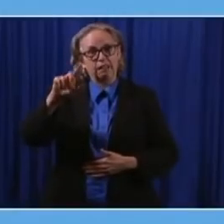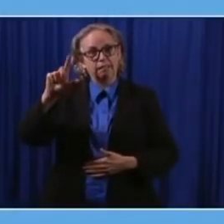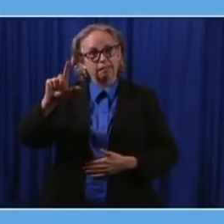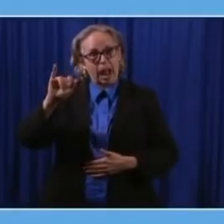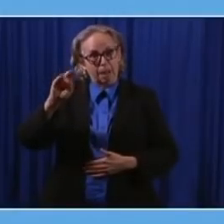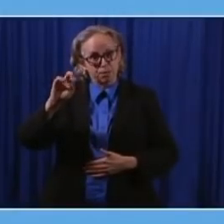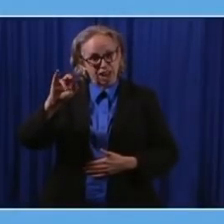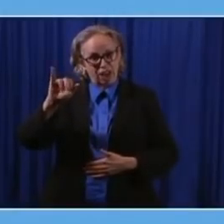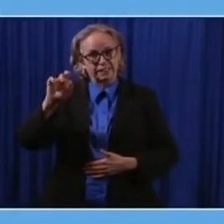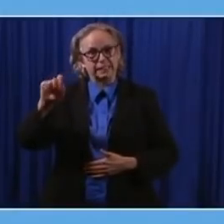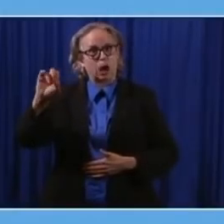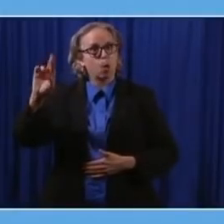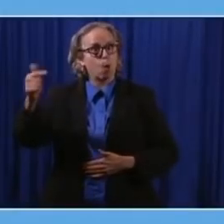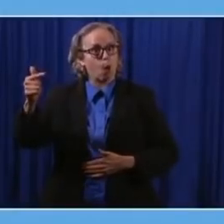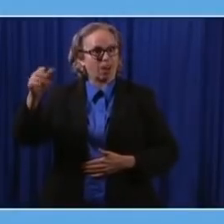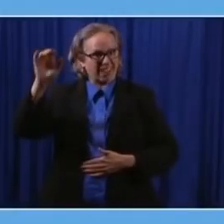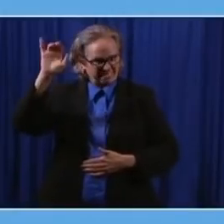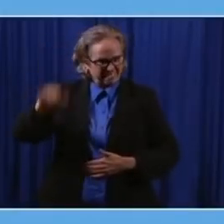ohioimaginationlibrary.org.